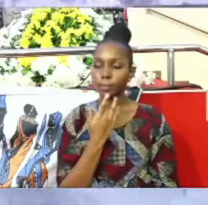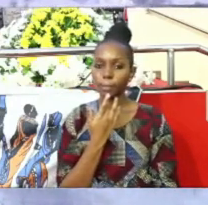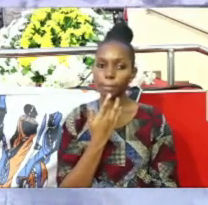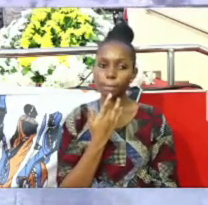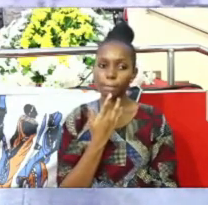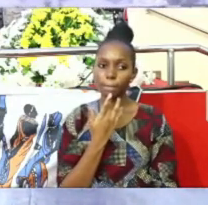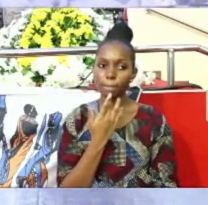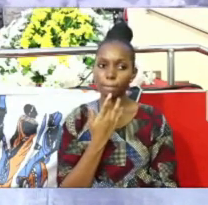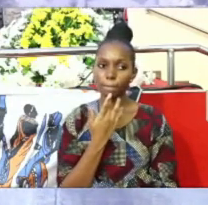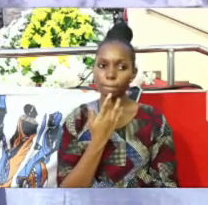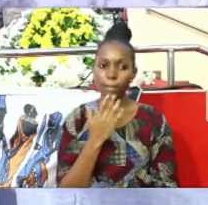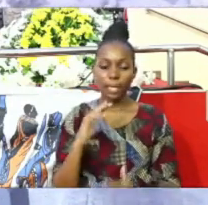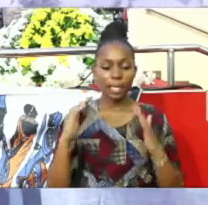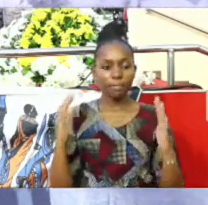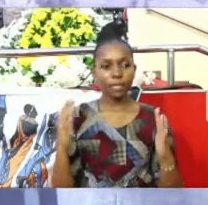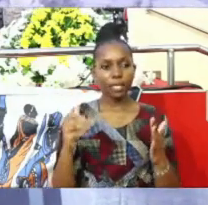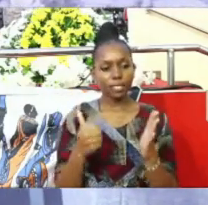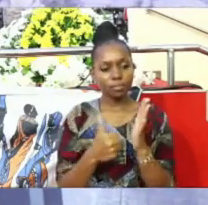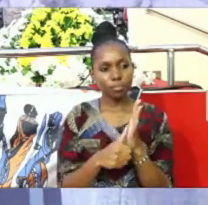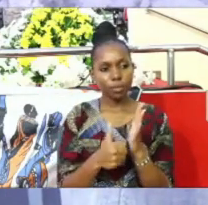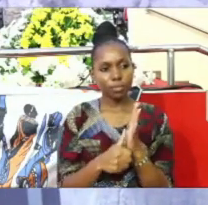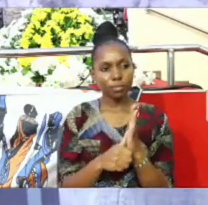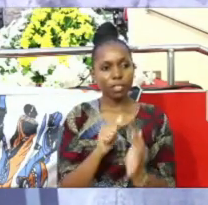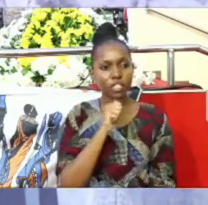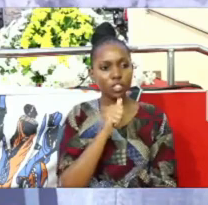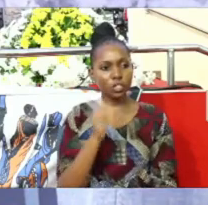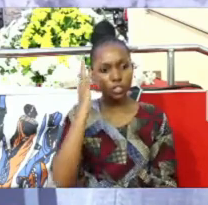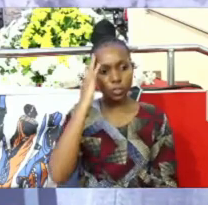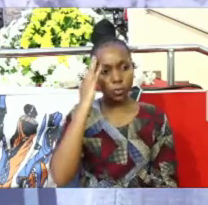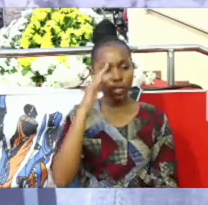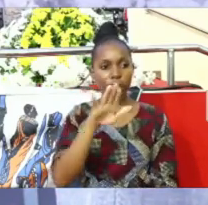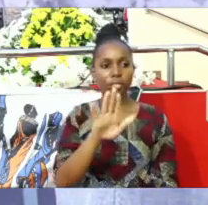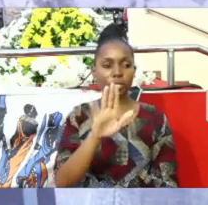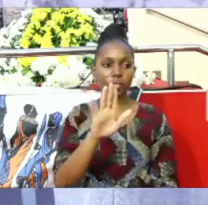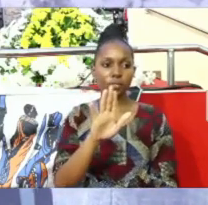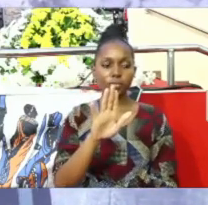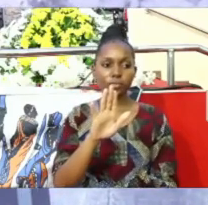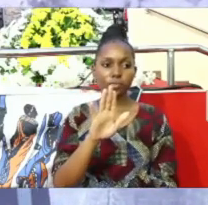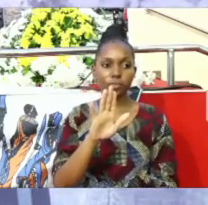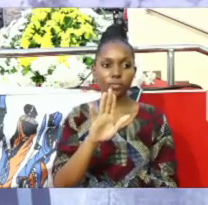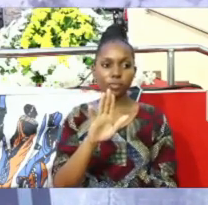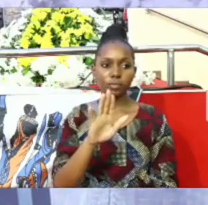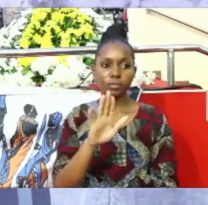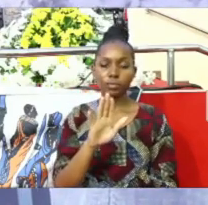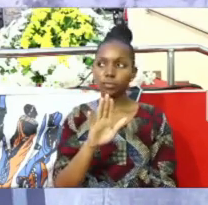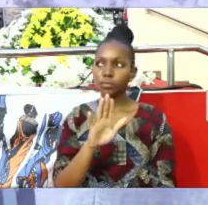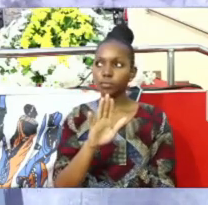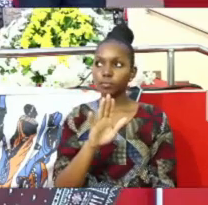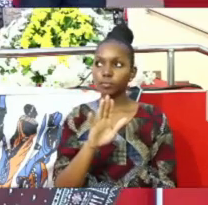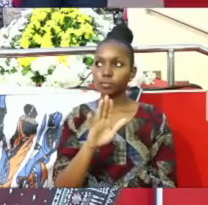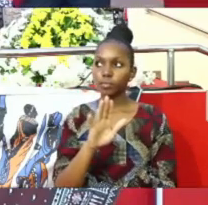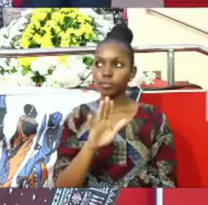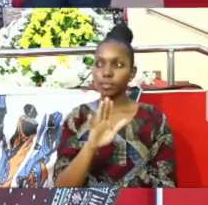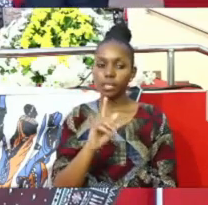kutambua. The biggest problem is not being able to know our identity. Shida kubwa si kutojua utambulisho wetu. When